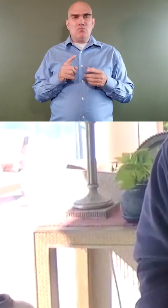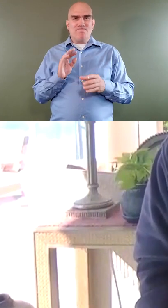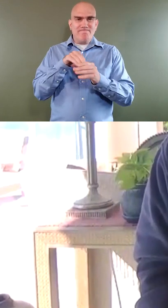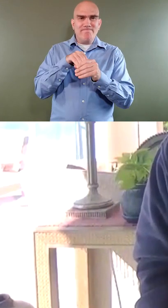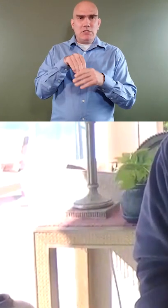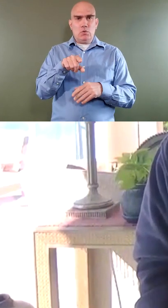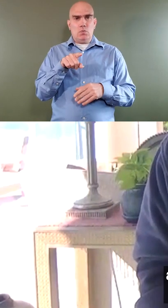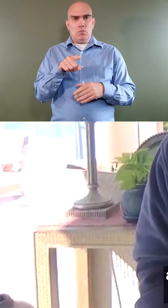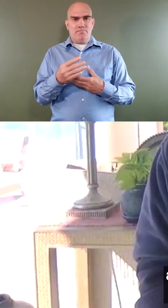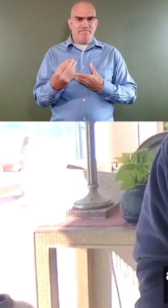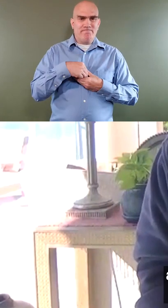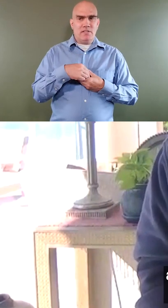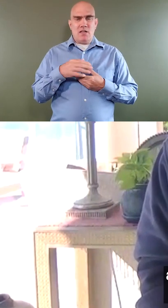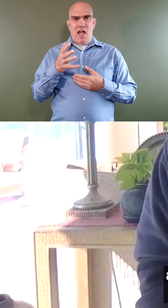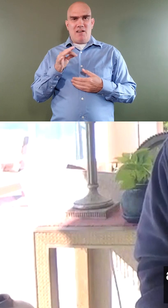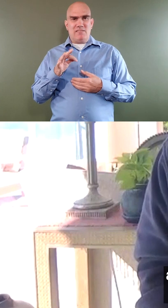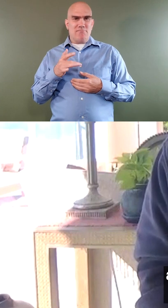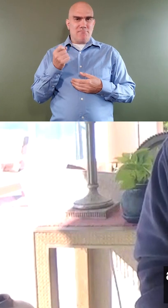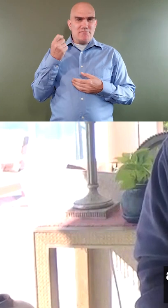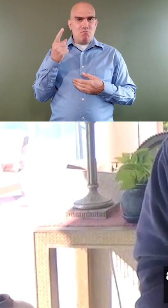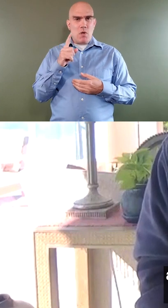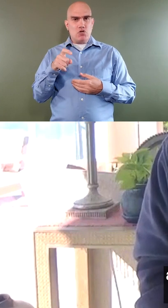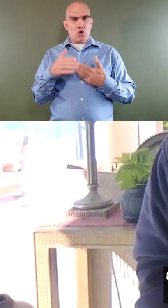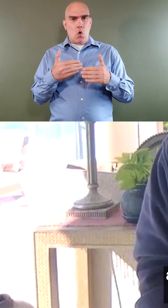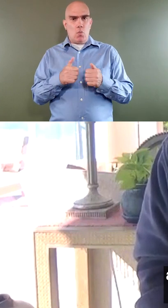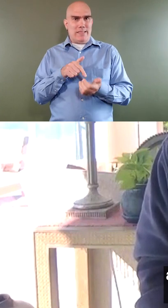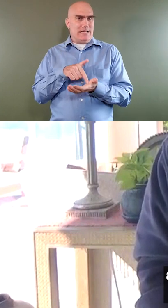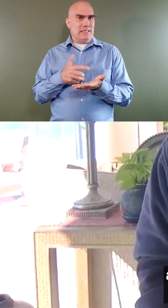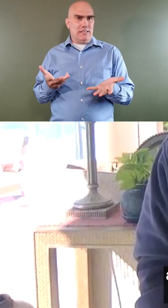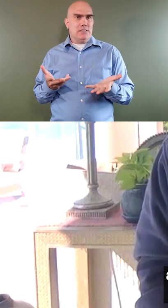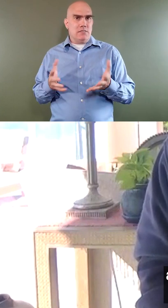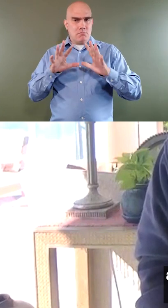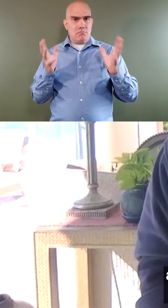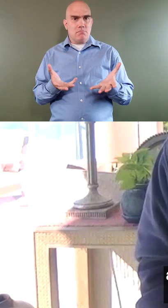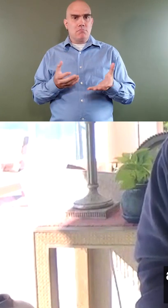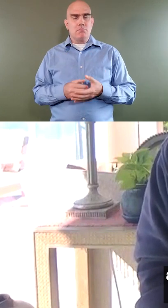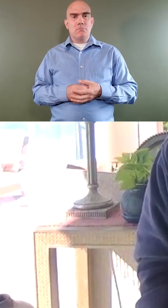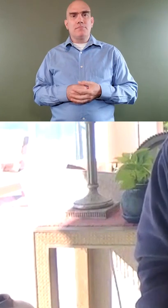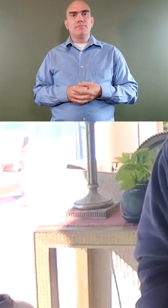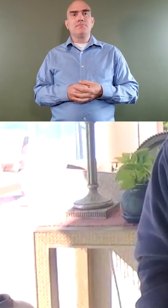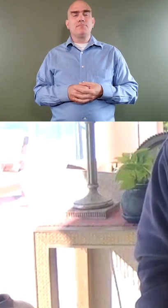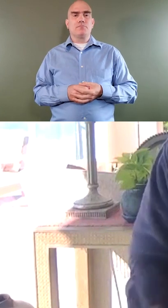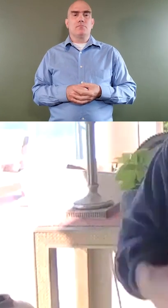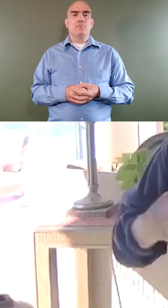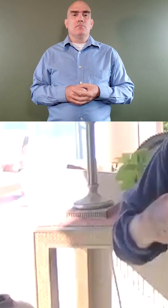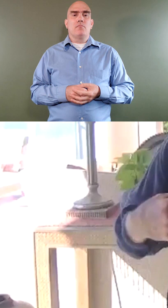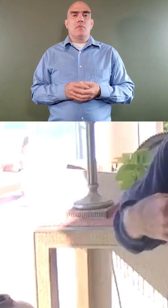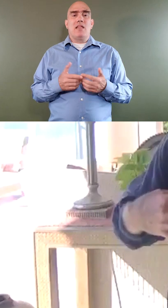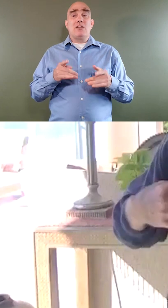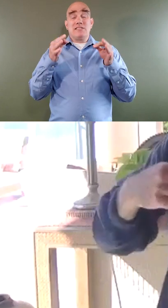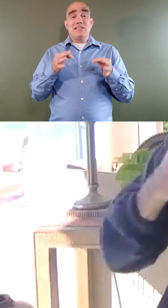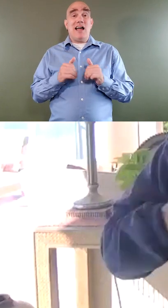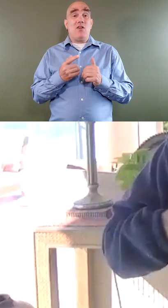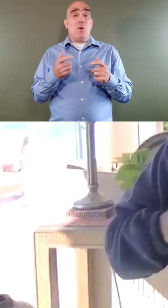you a kind of sense of where you should be going with this, and then let